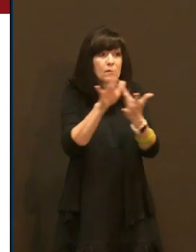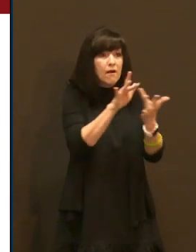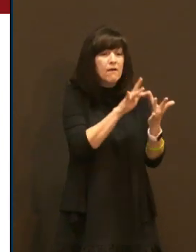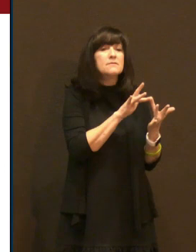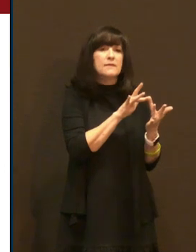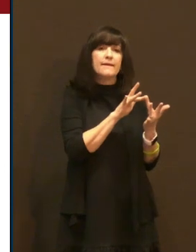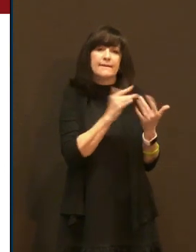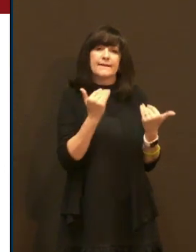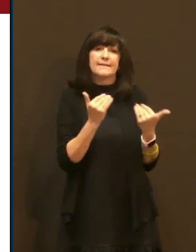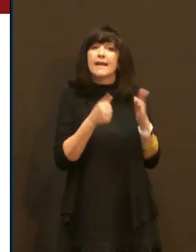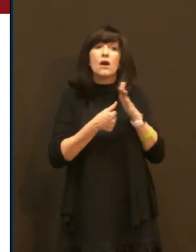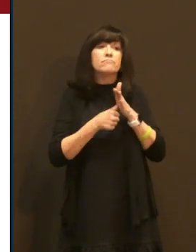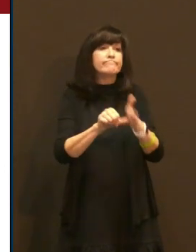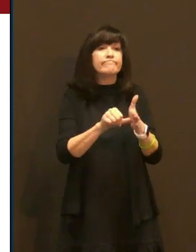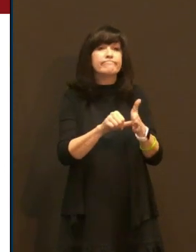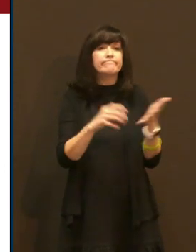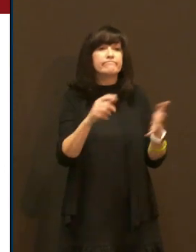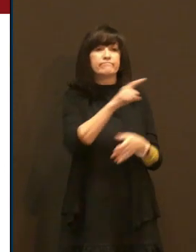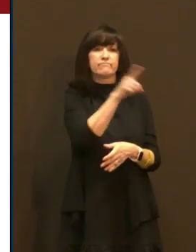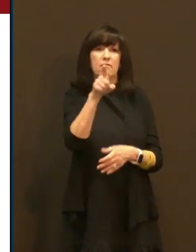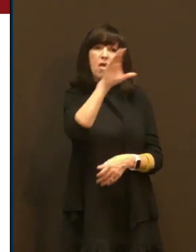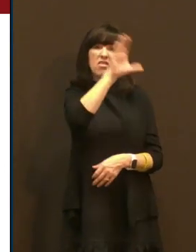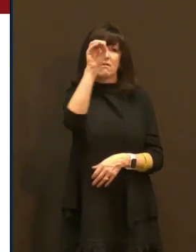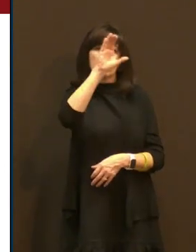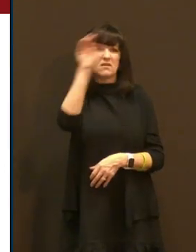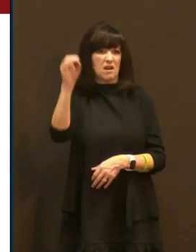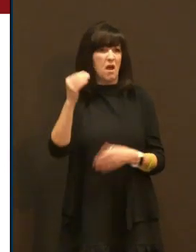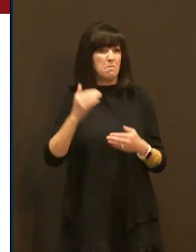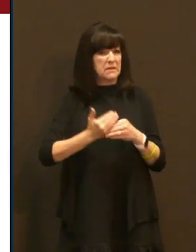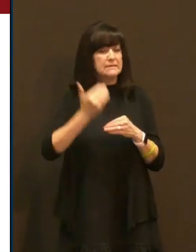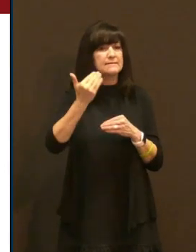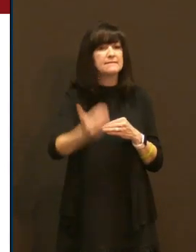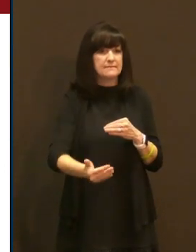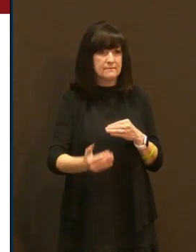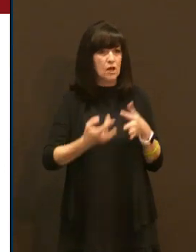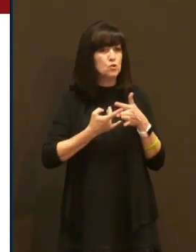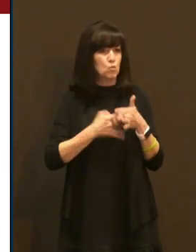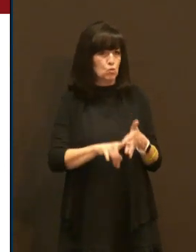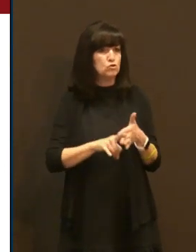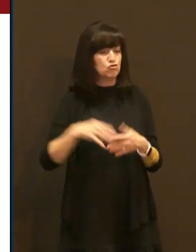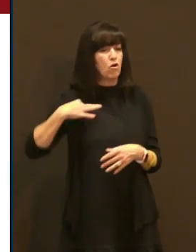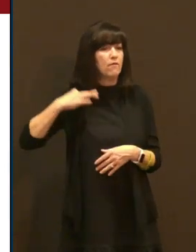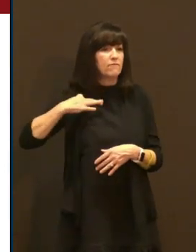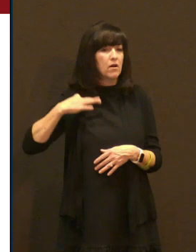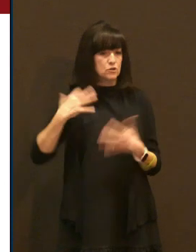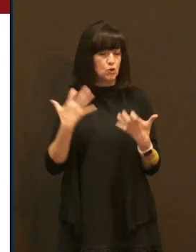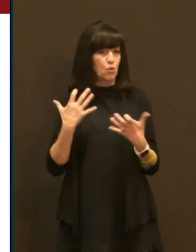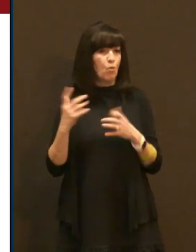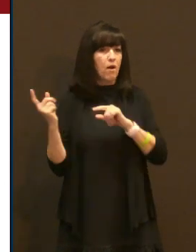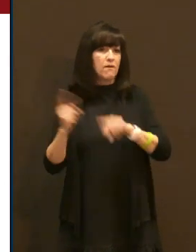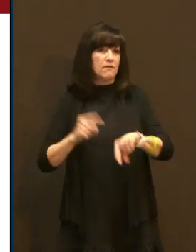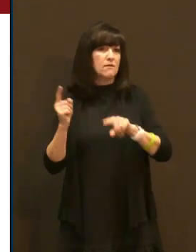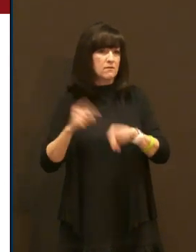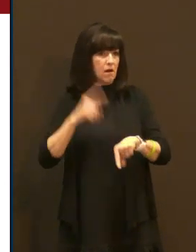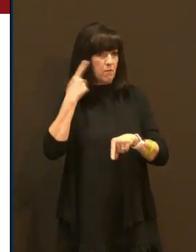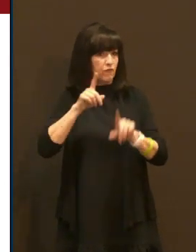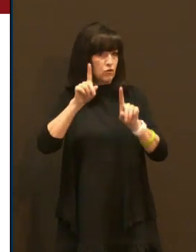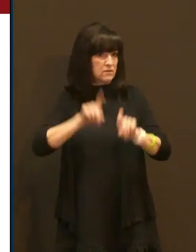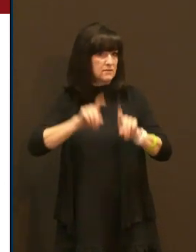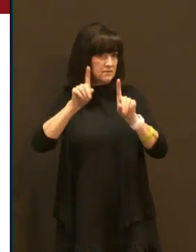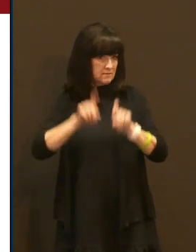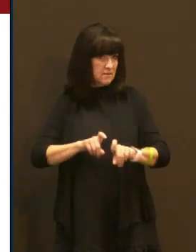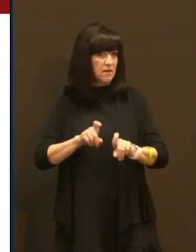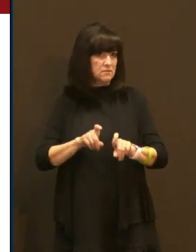large employers to see what we could do to assist any way as possible. So, you know, a moving target,